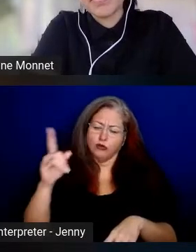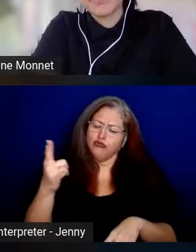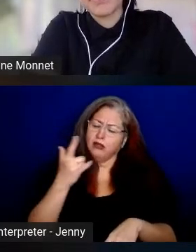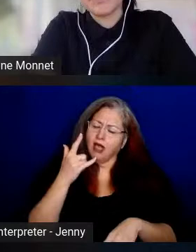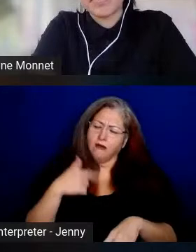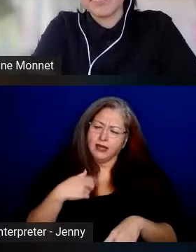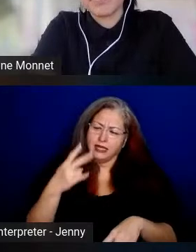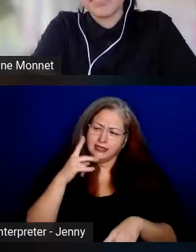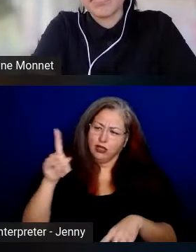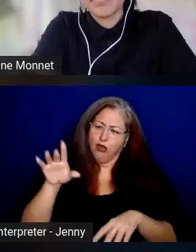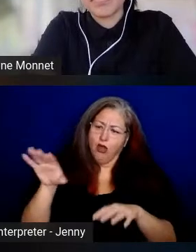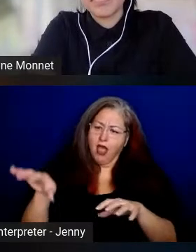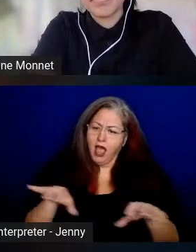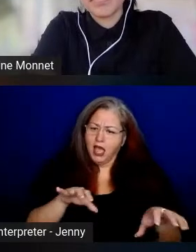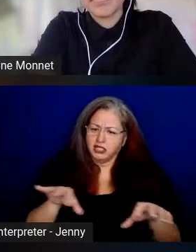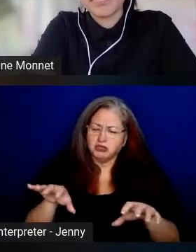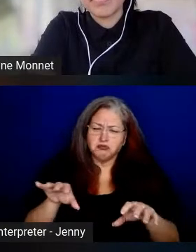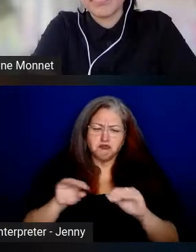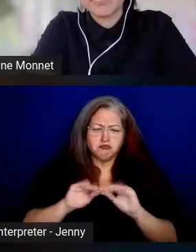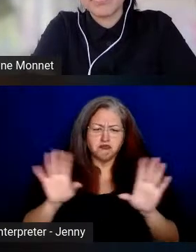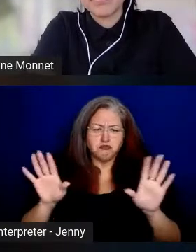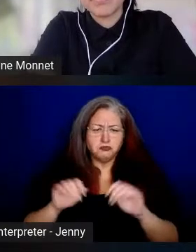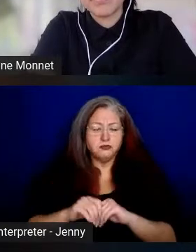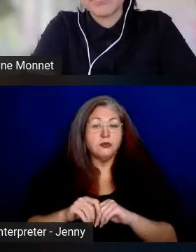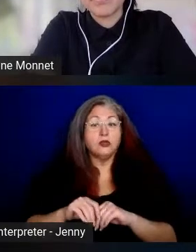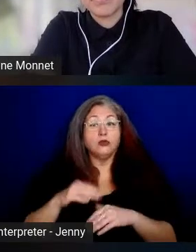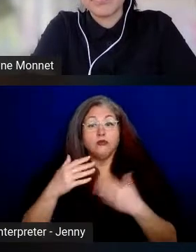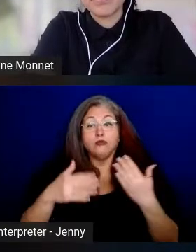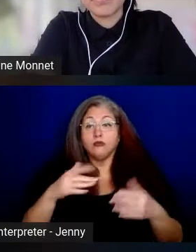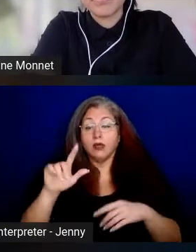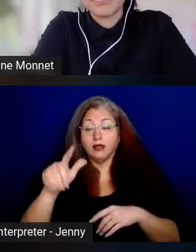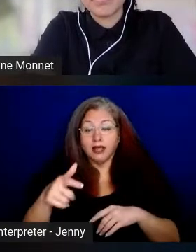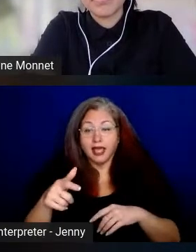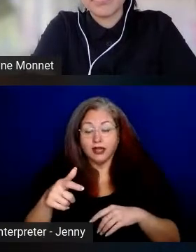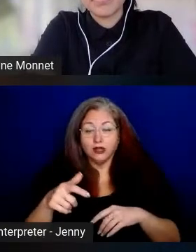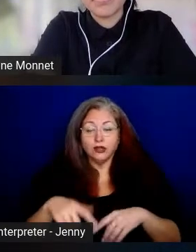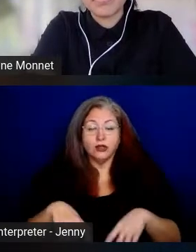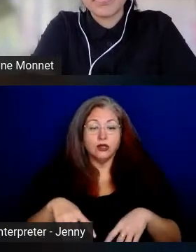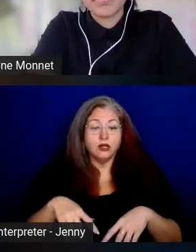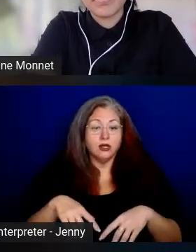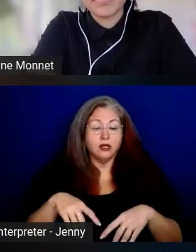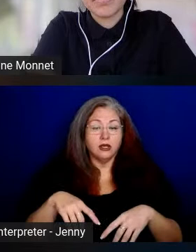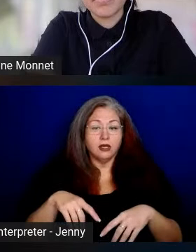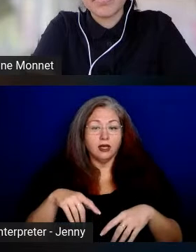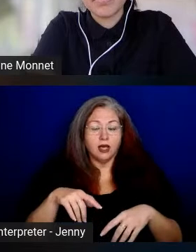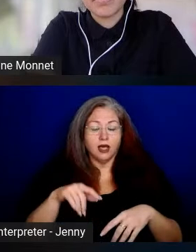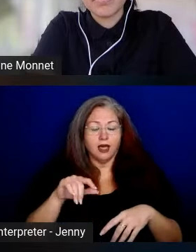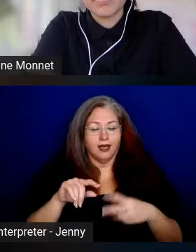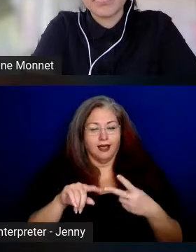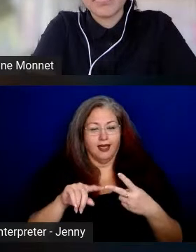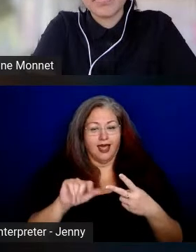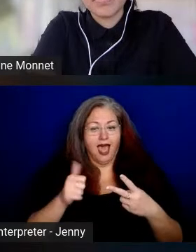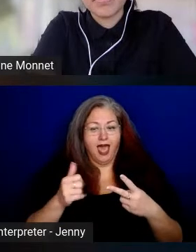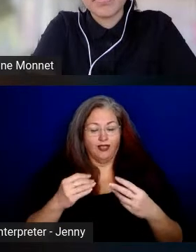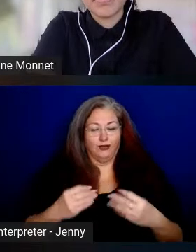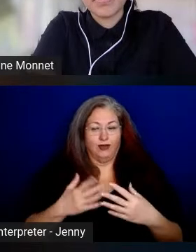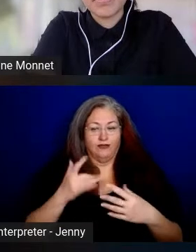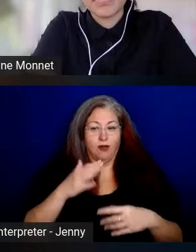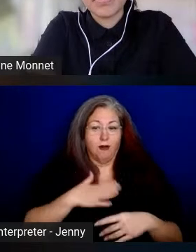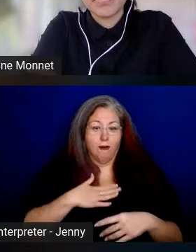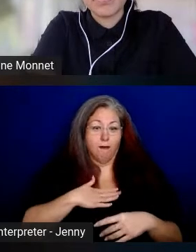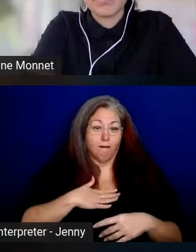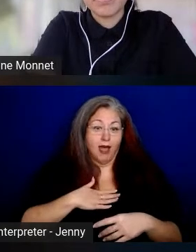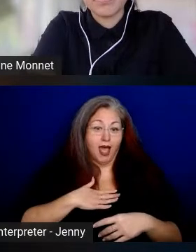her actions. And later, the other side of the inspiration comes from my own